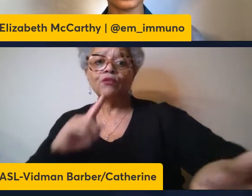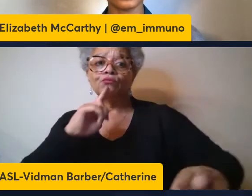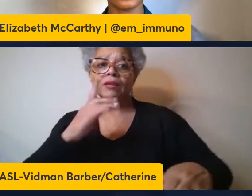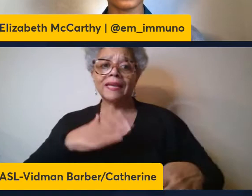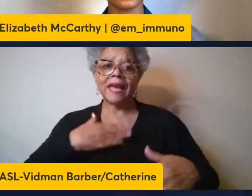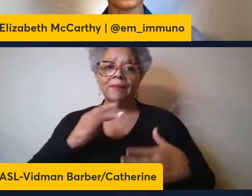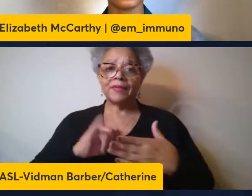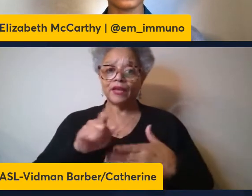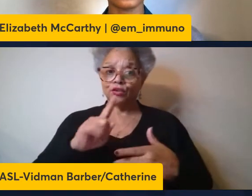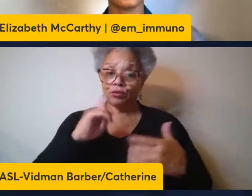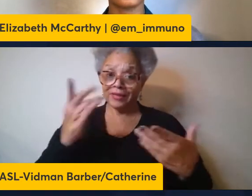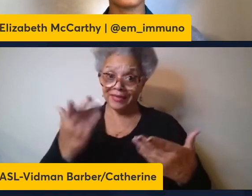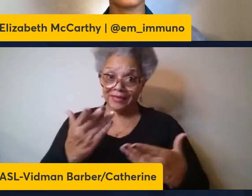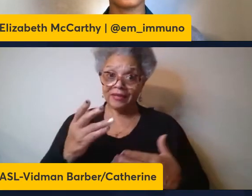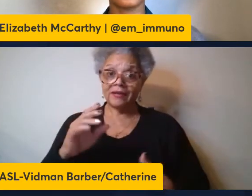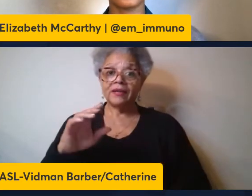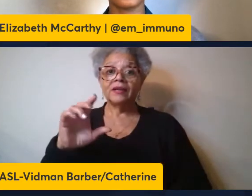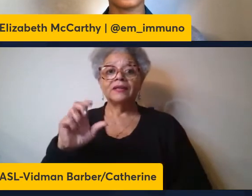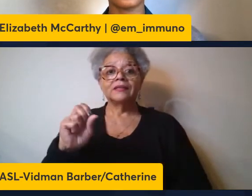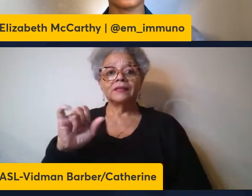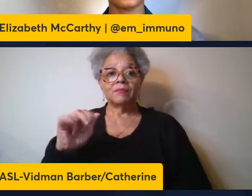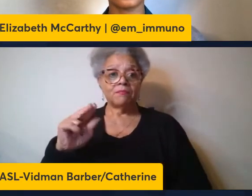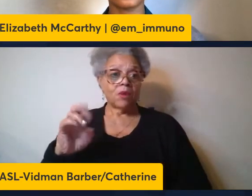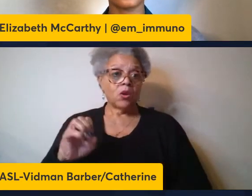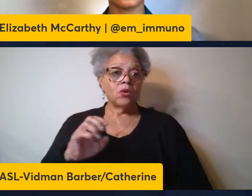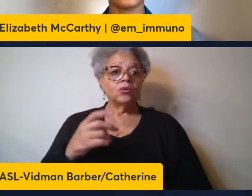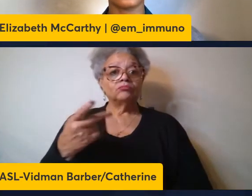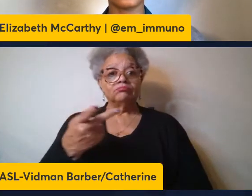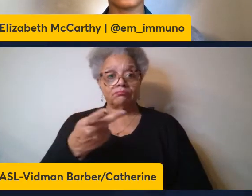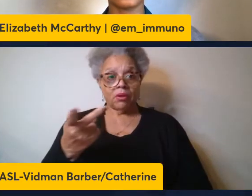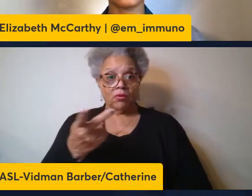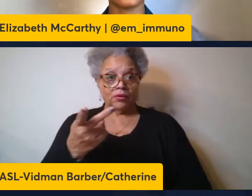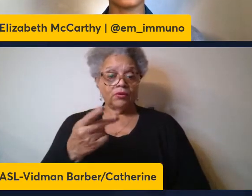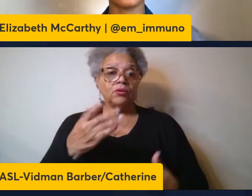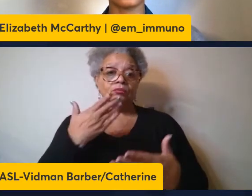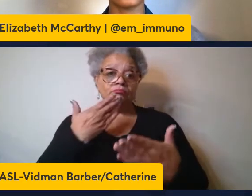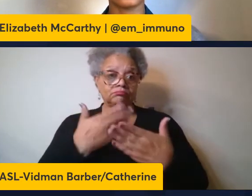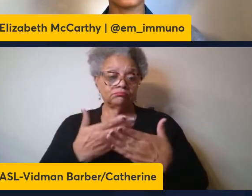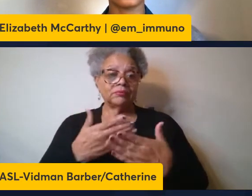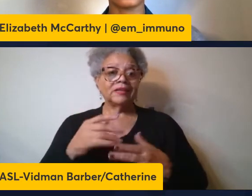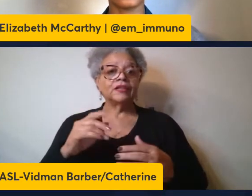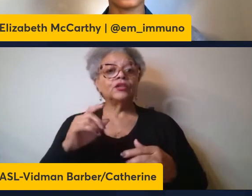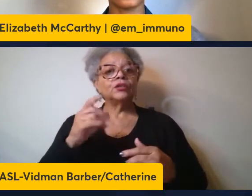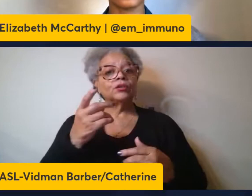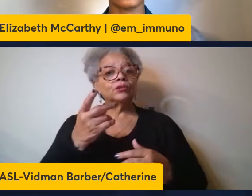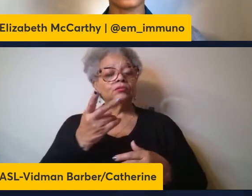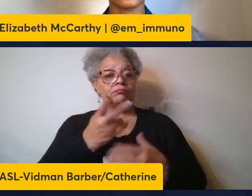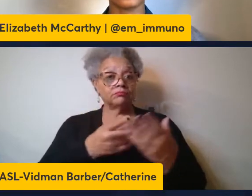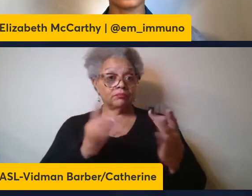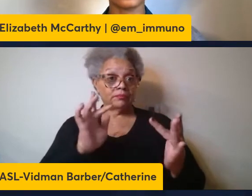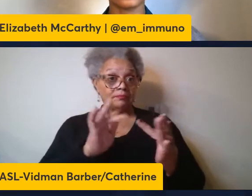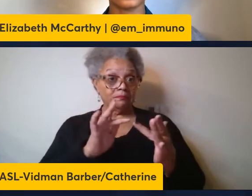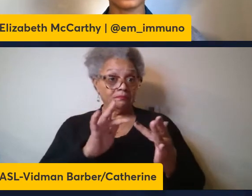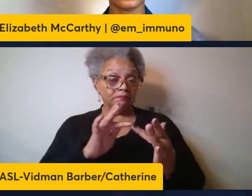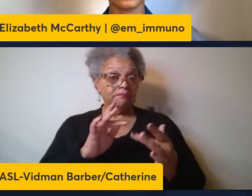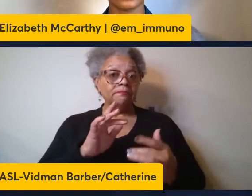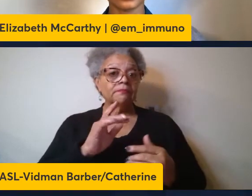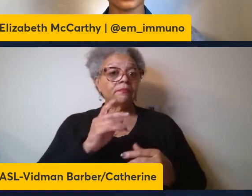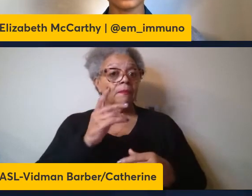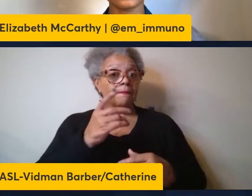you as well, Elizabeth. Both of you touched a little bit on that first, maybe topic that we're going to